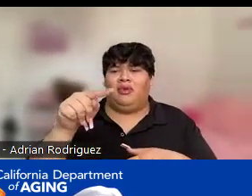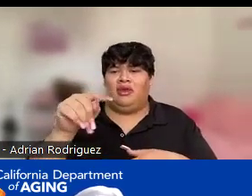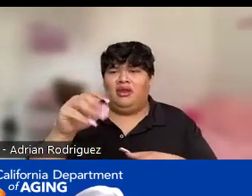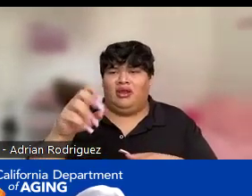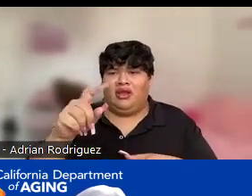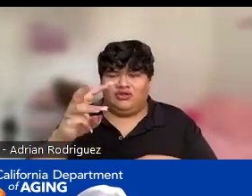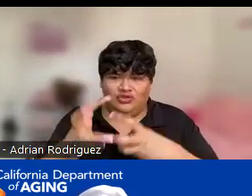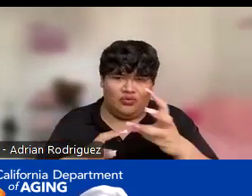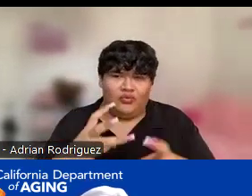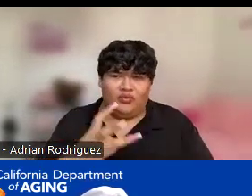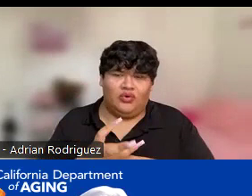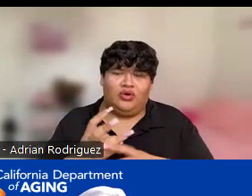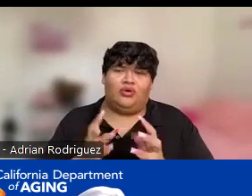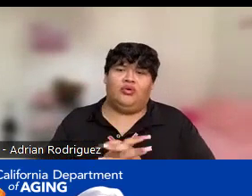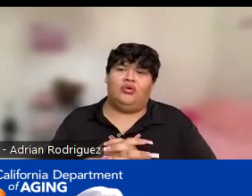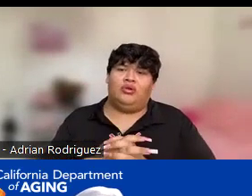is